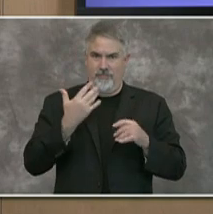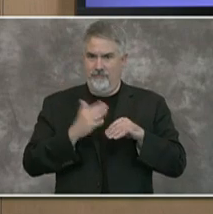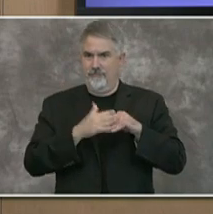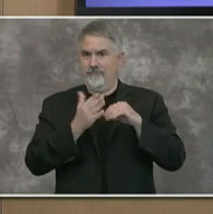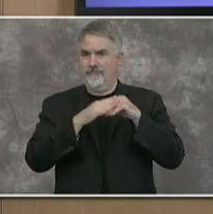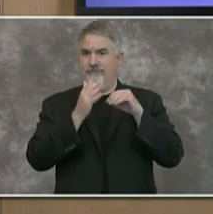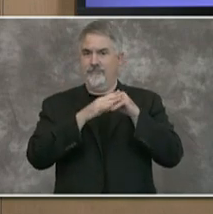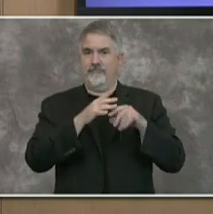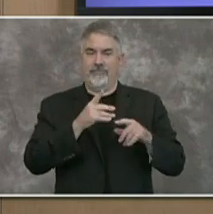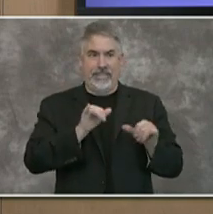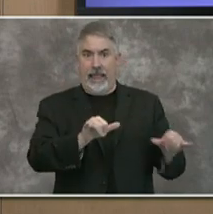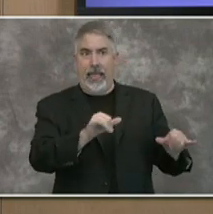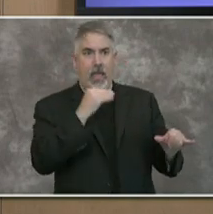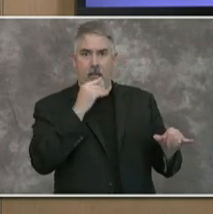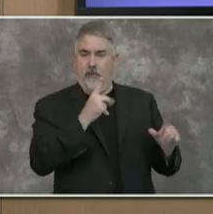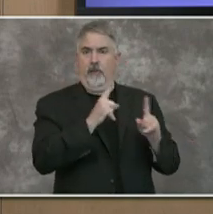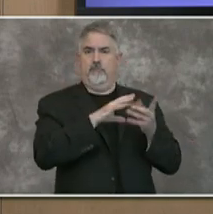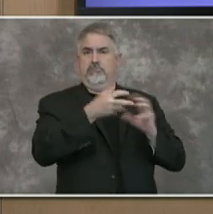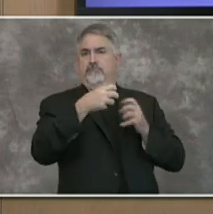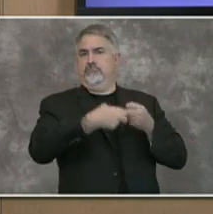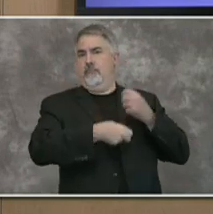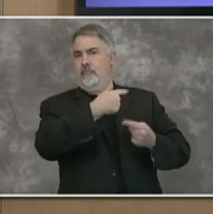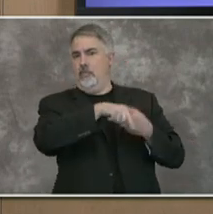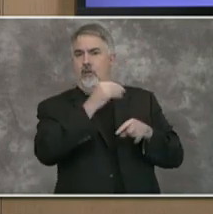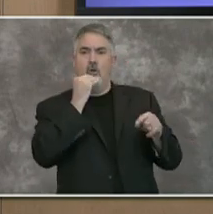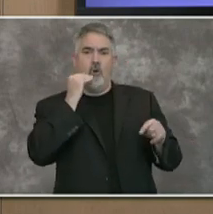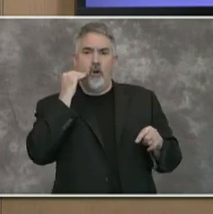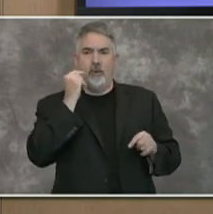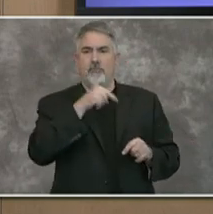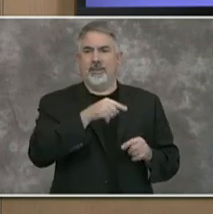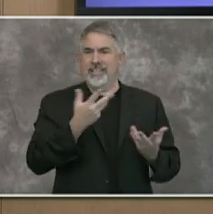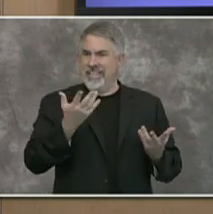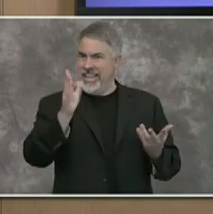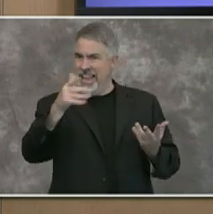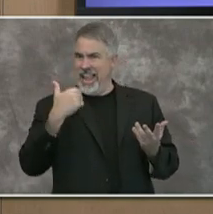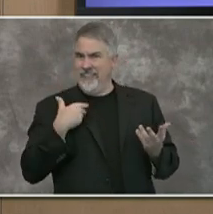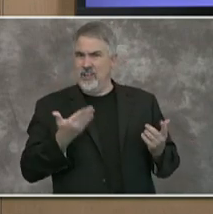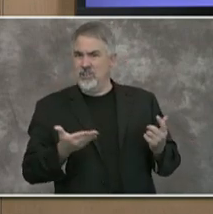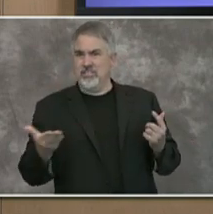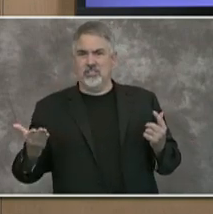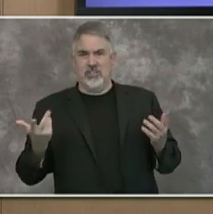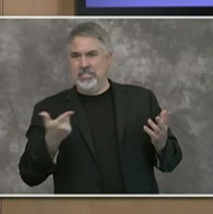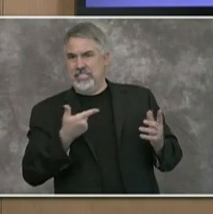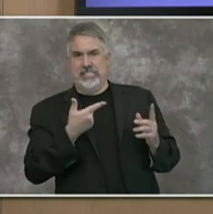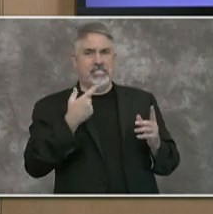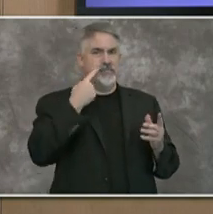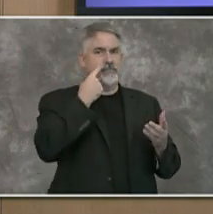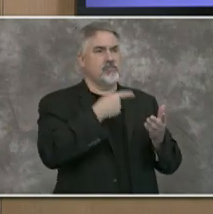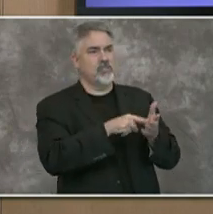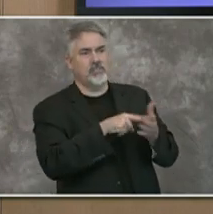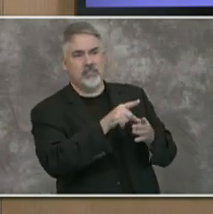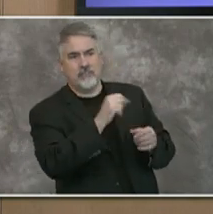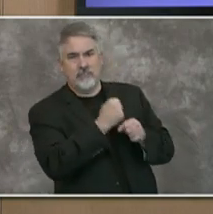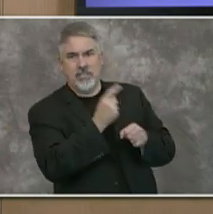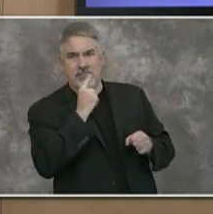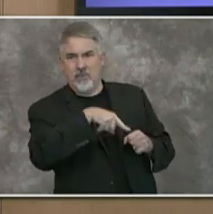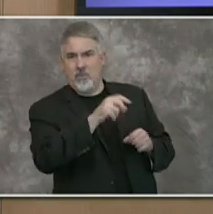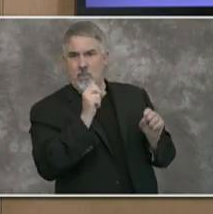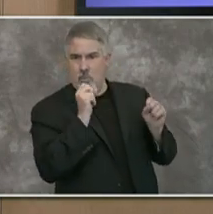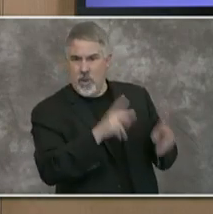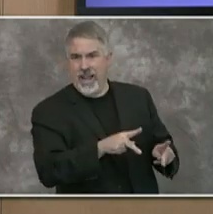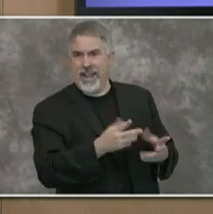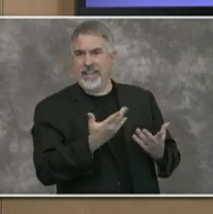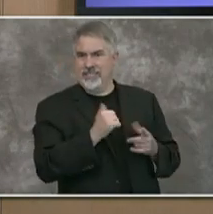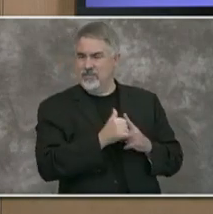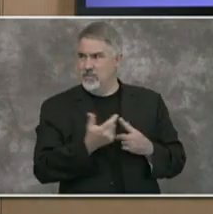there resources being used to help check on people who may be in difficult home situations? Yeah,